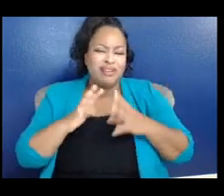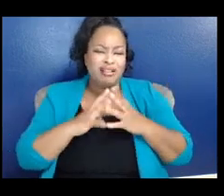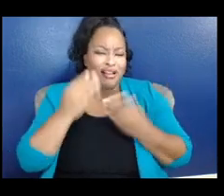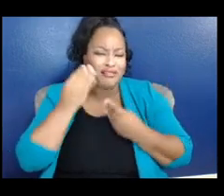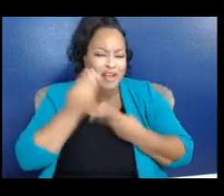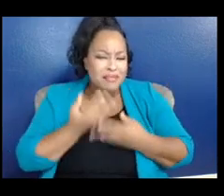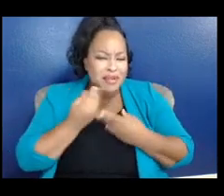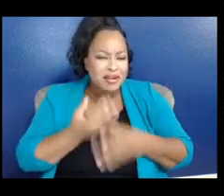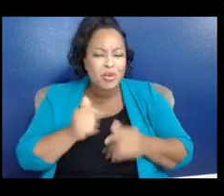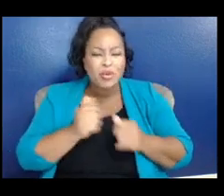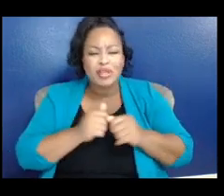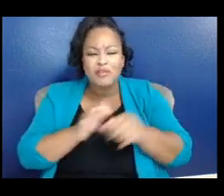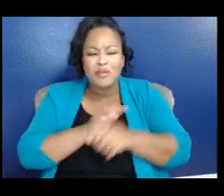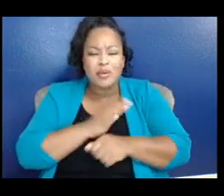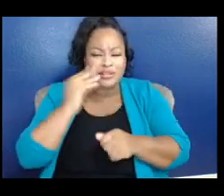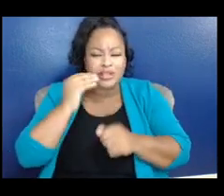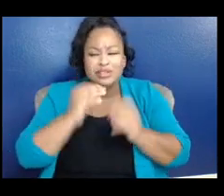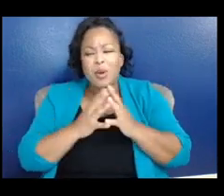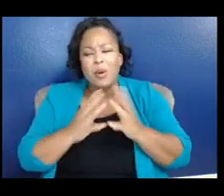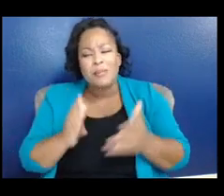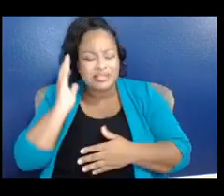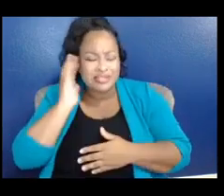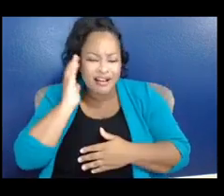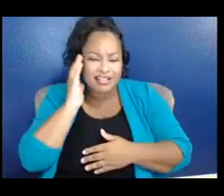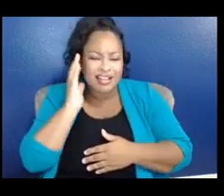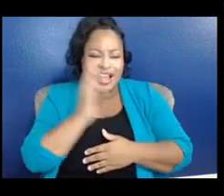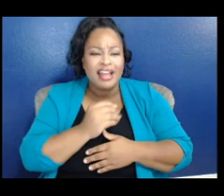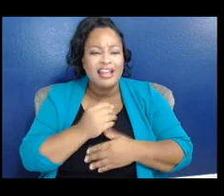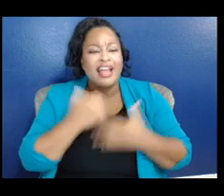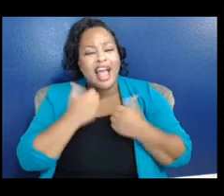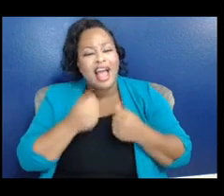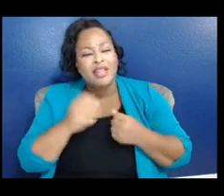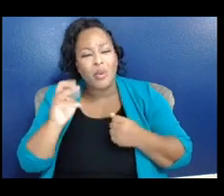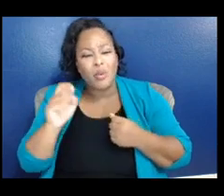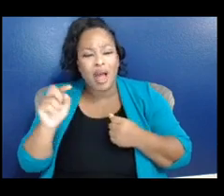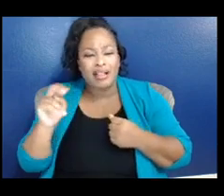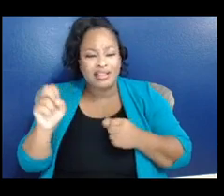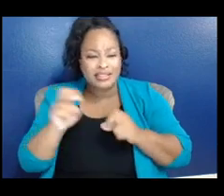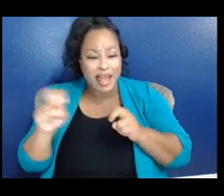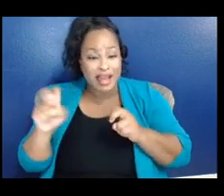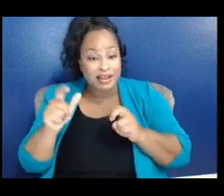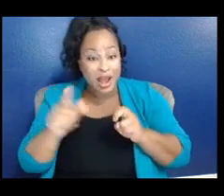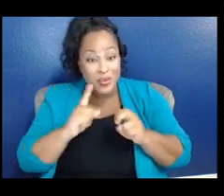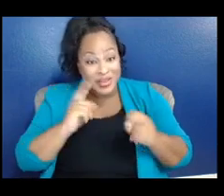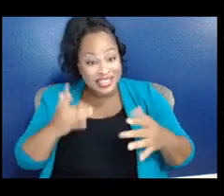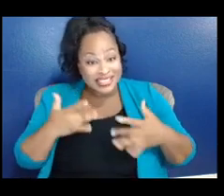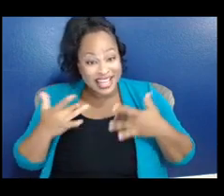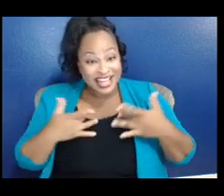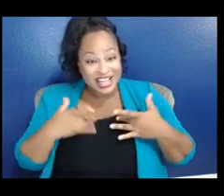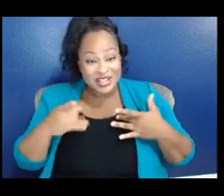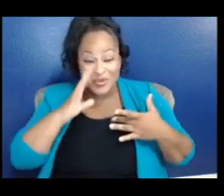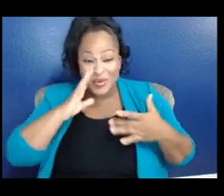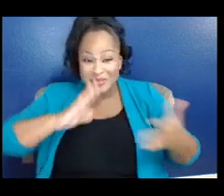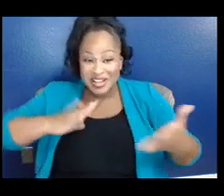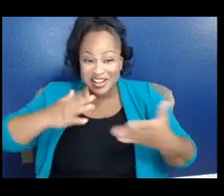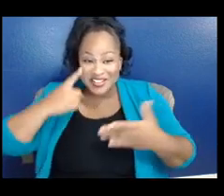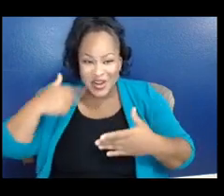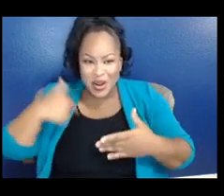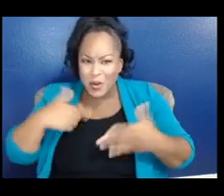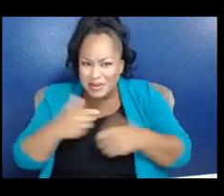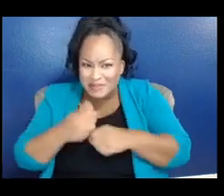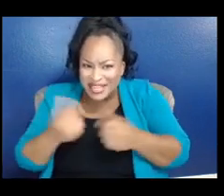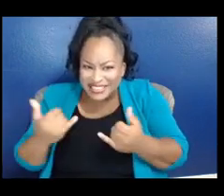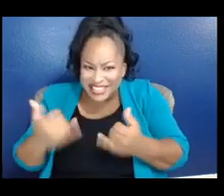so much knowledge in the health and wellness panel. And so now I'm really excited that you're going to be cooking for us. What are you making today? Oh,